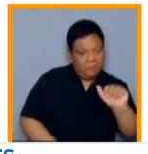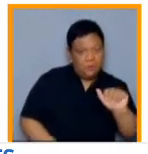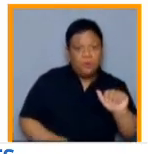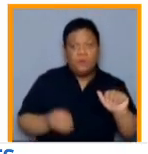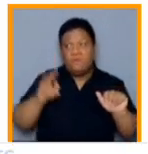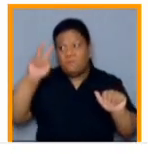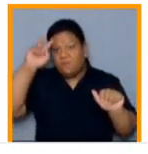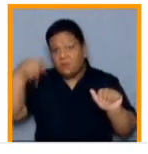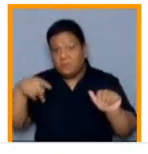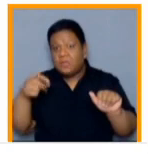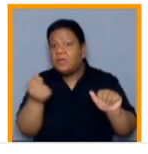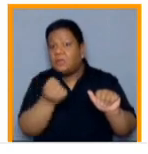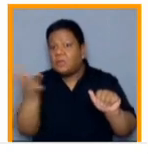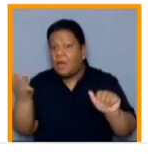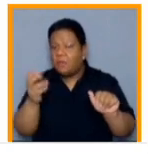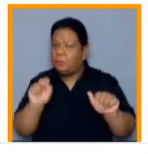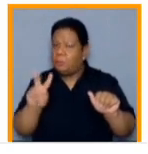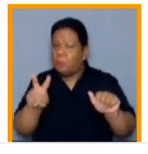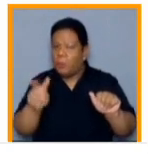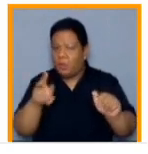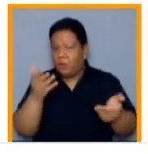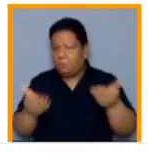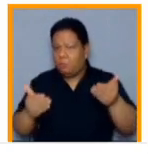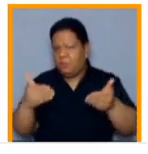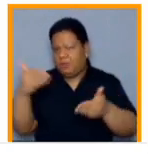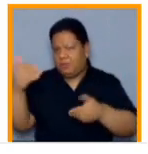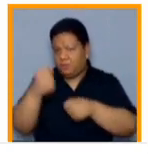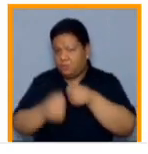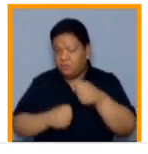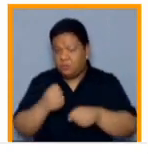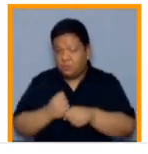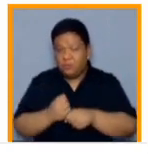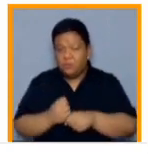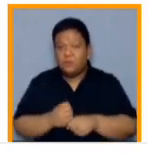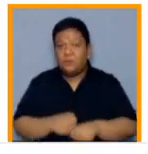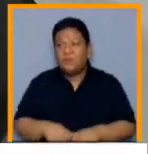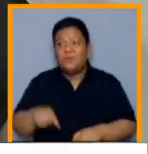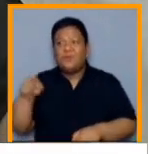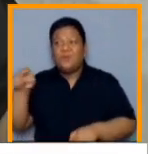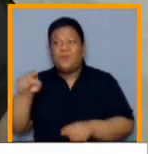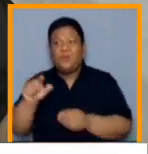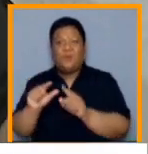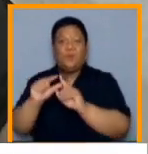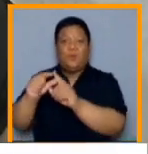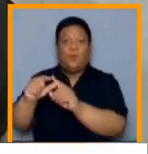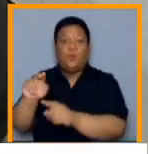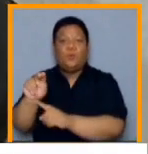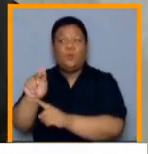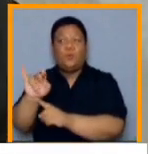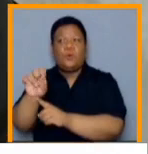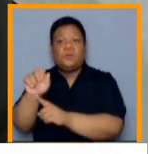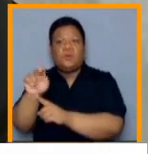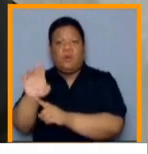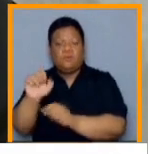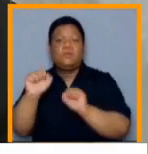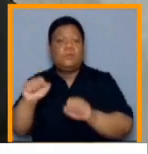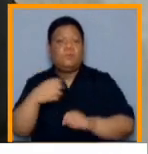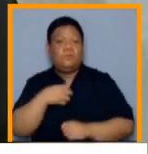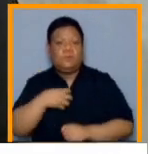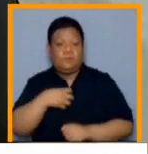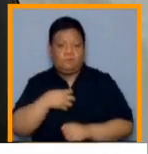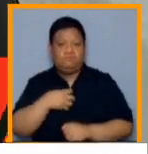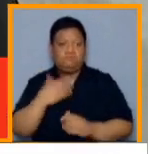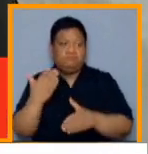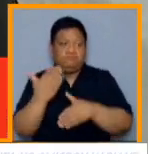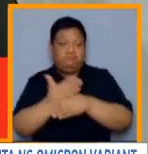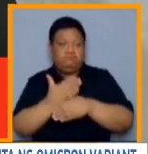eleksyon 2022. Pwede pa namang umapela ang finailan bilang nuisance candidates pero... The largest number of presidential